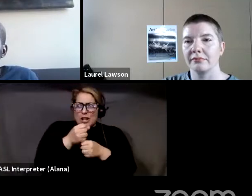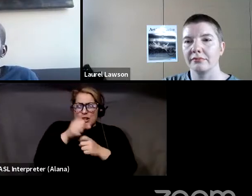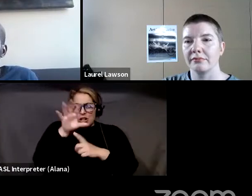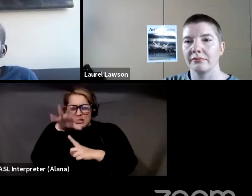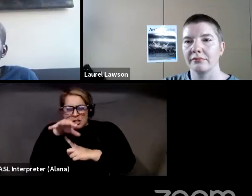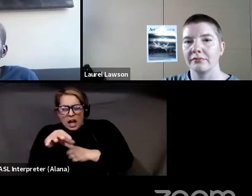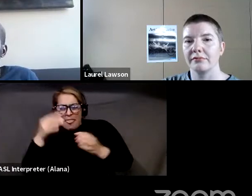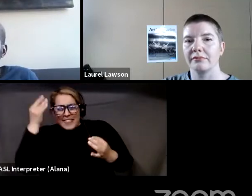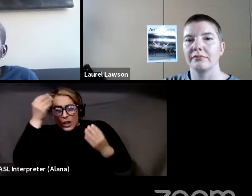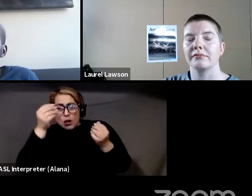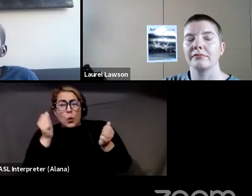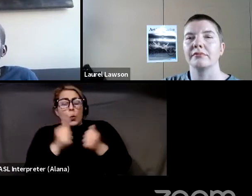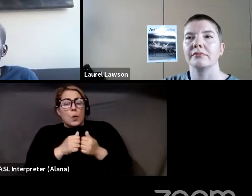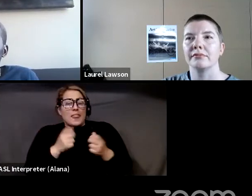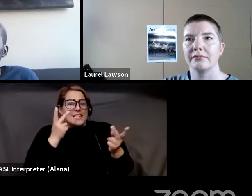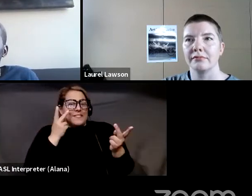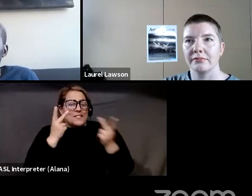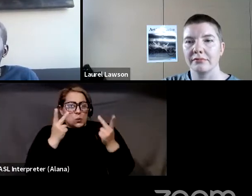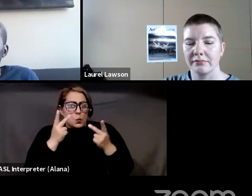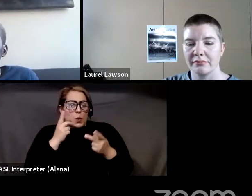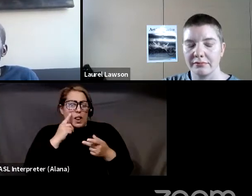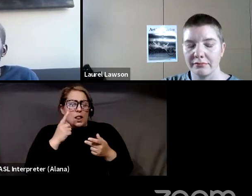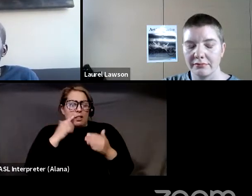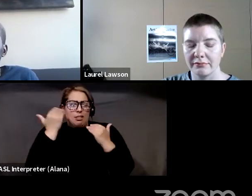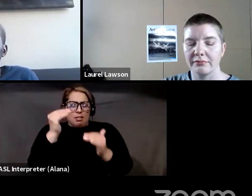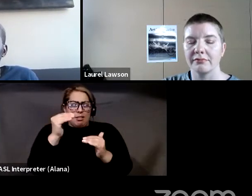sight impairment.